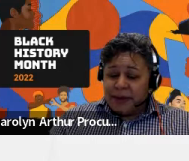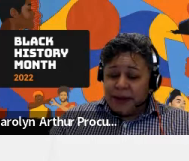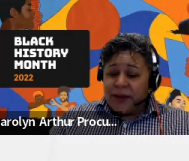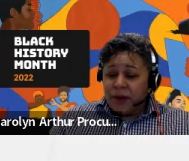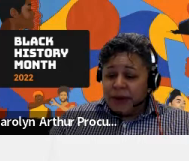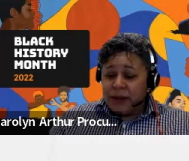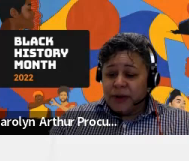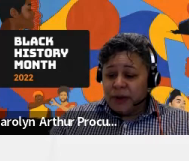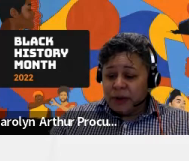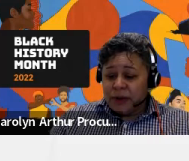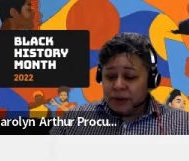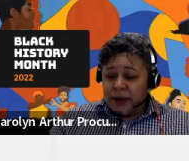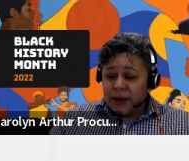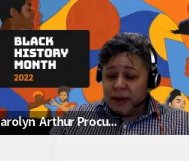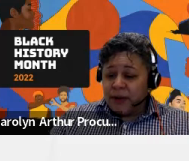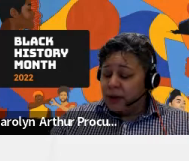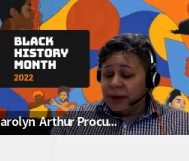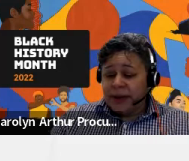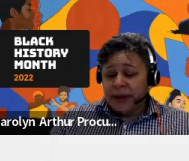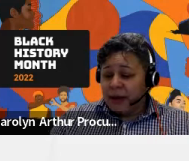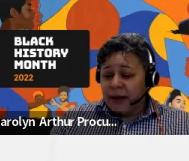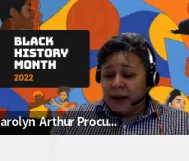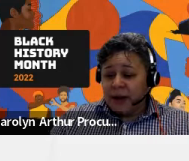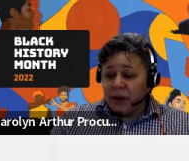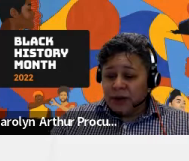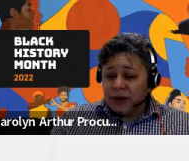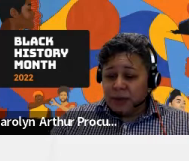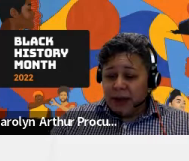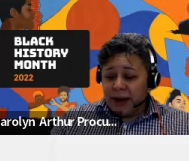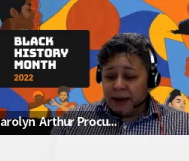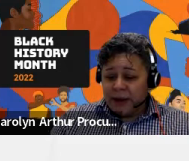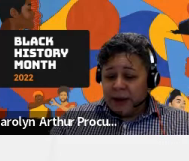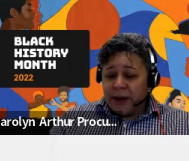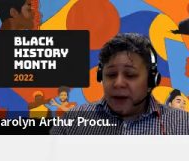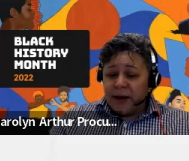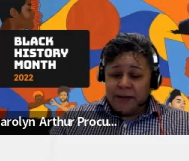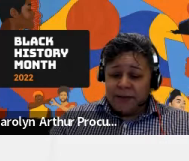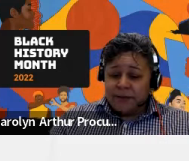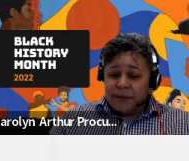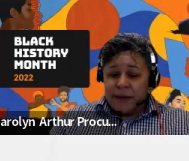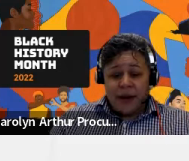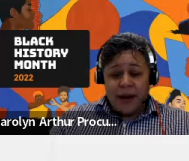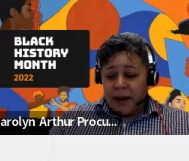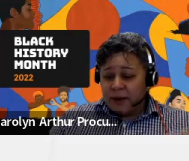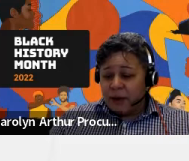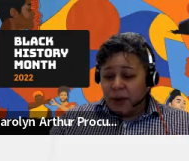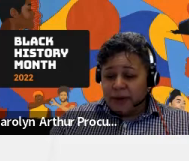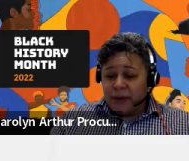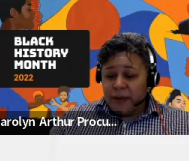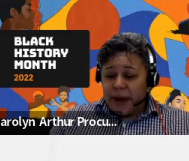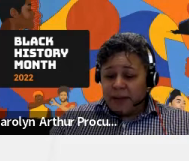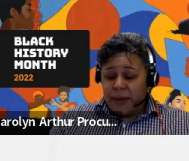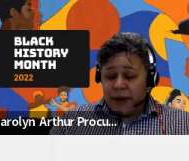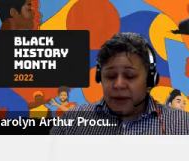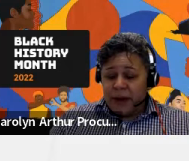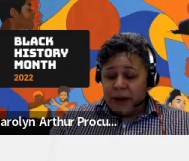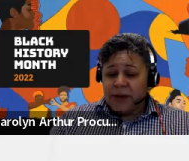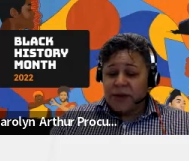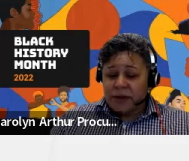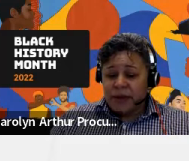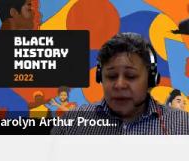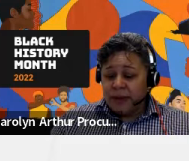simple as going to Google and Googling a local supplier and going from that point